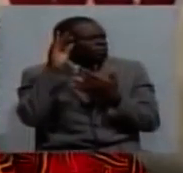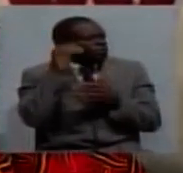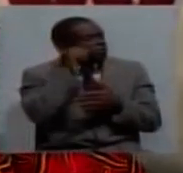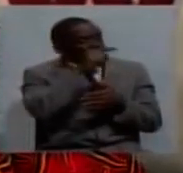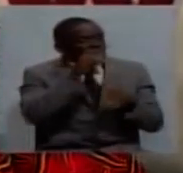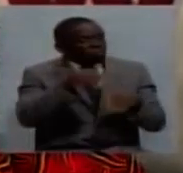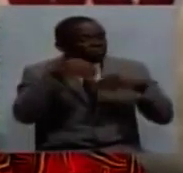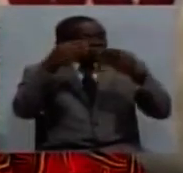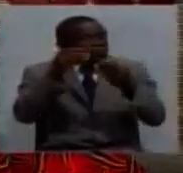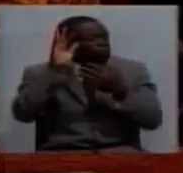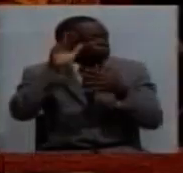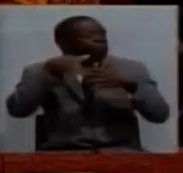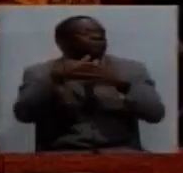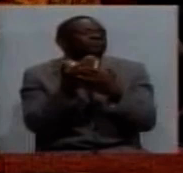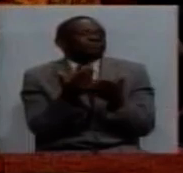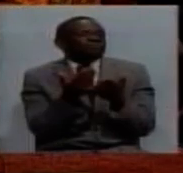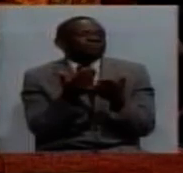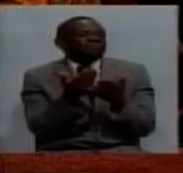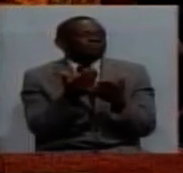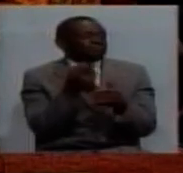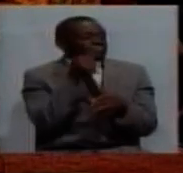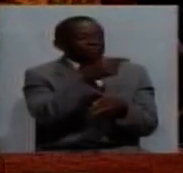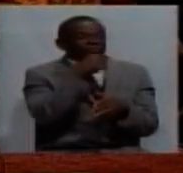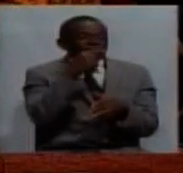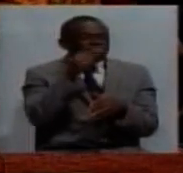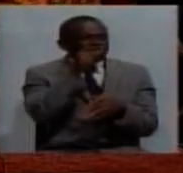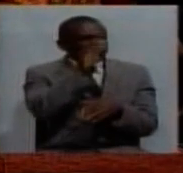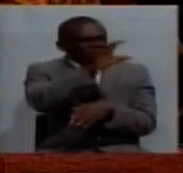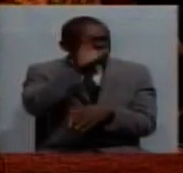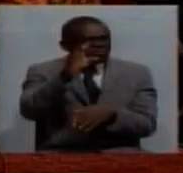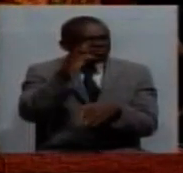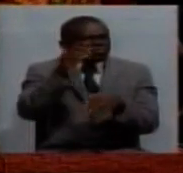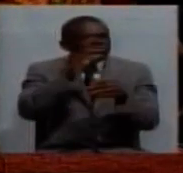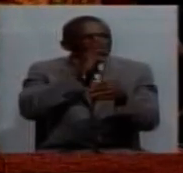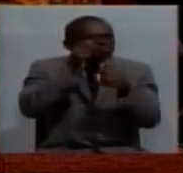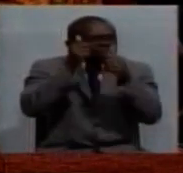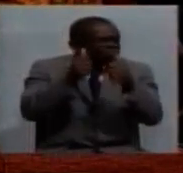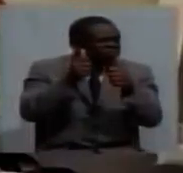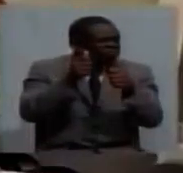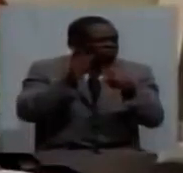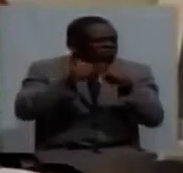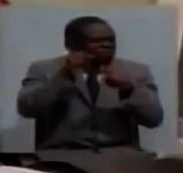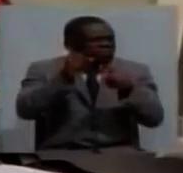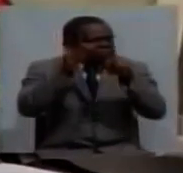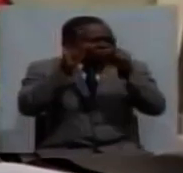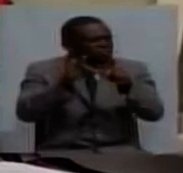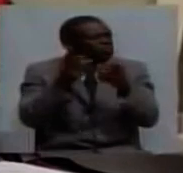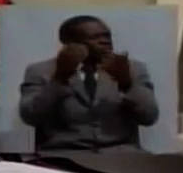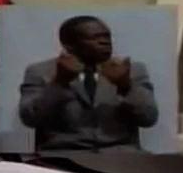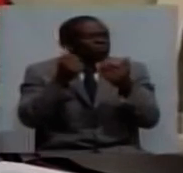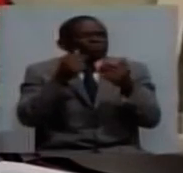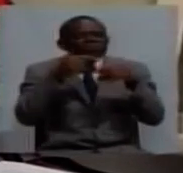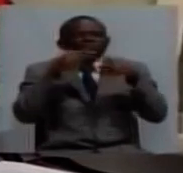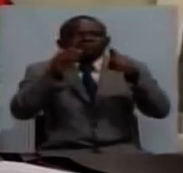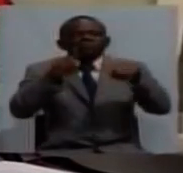are, well endowed and are doing better. And this person wants the results tomorrow. And you see, the beauty of